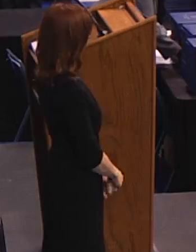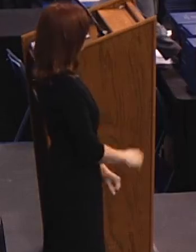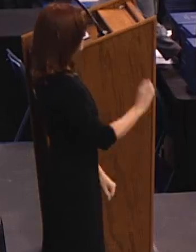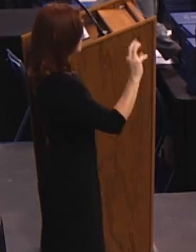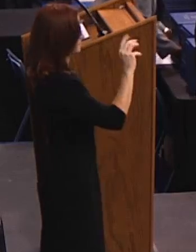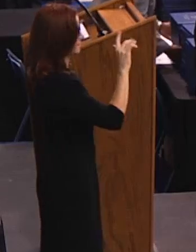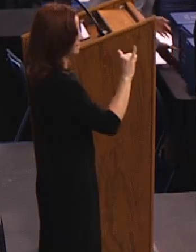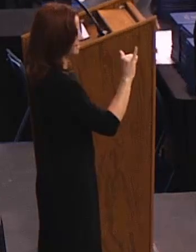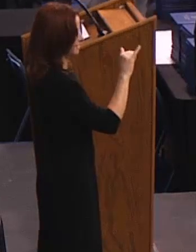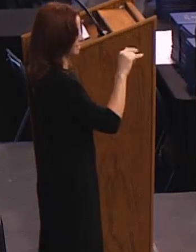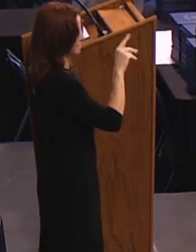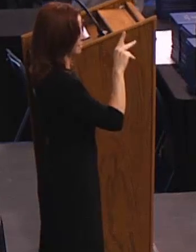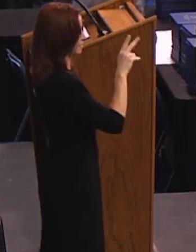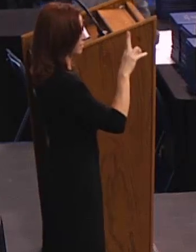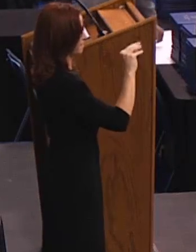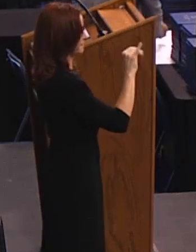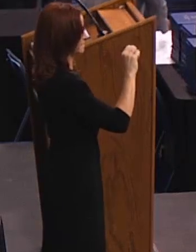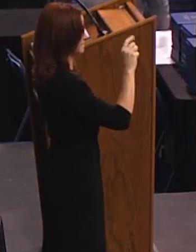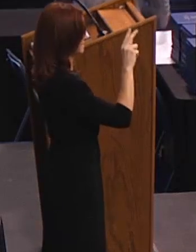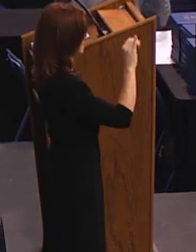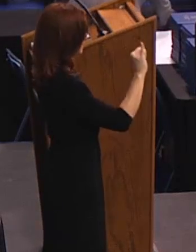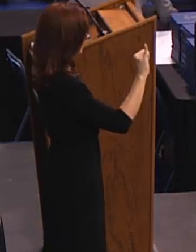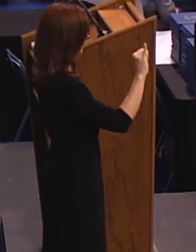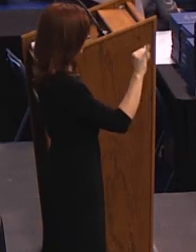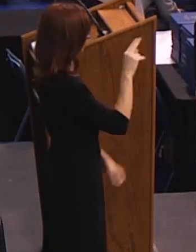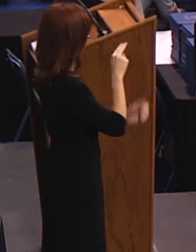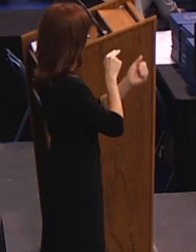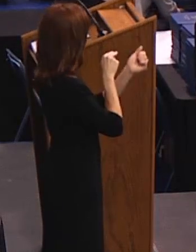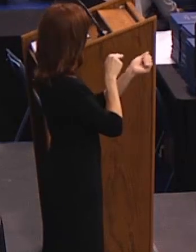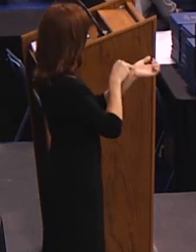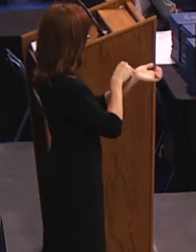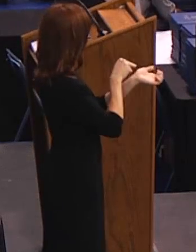Emily Kristen Kamiski, nursing.